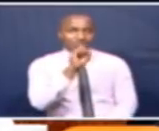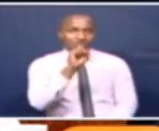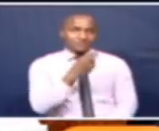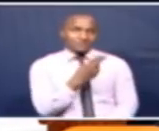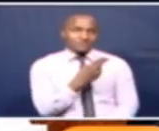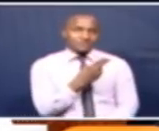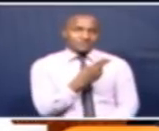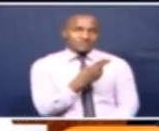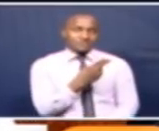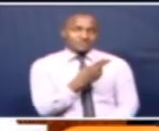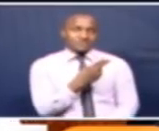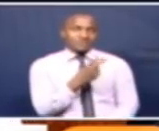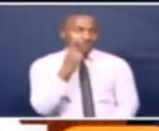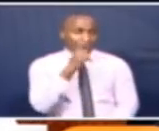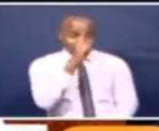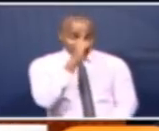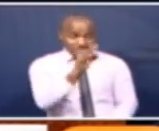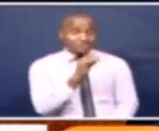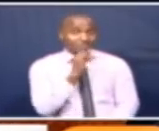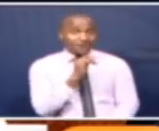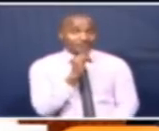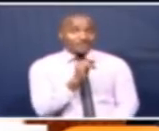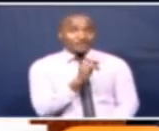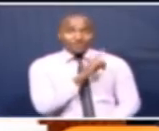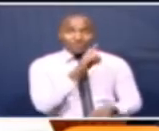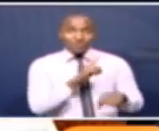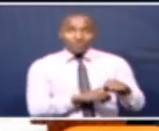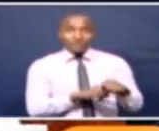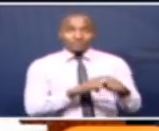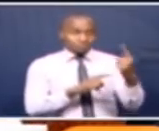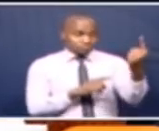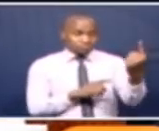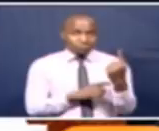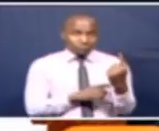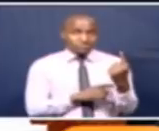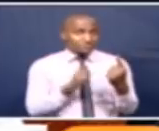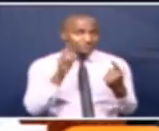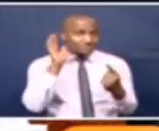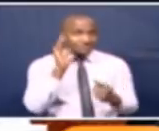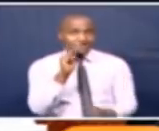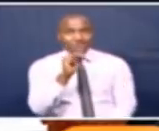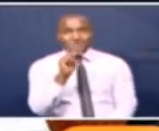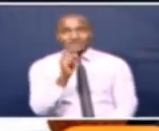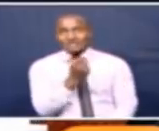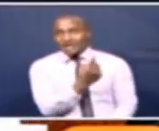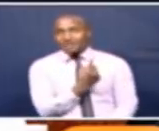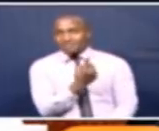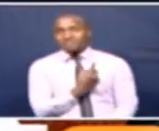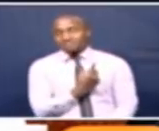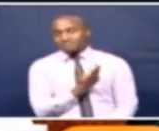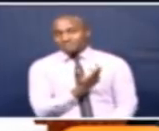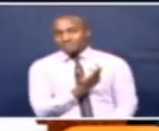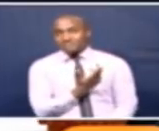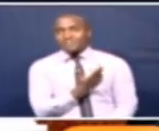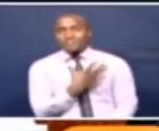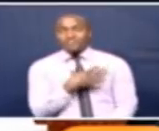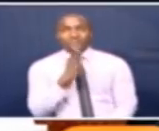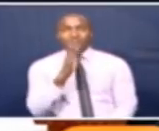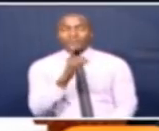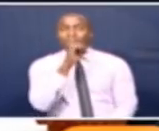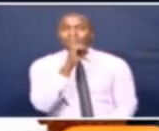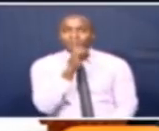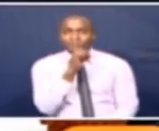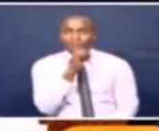when he's a very strict man. So when he was approaching, you just hear people saying, Mukesh Ndoyo, Mukesh Ndoyo. And people would